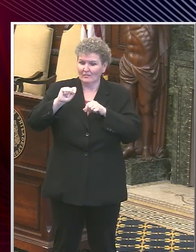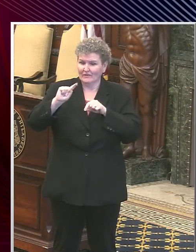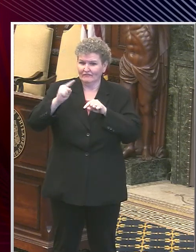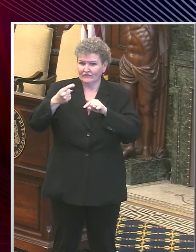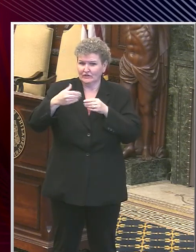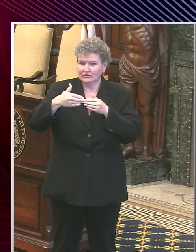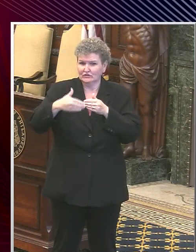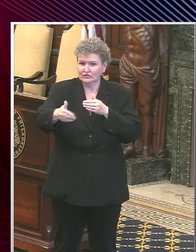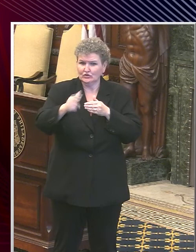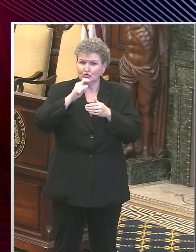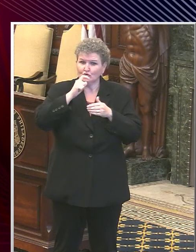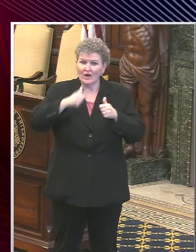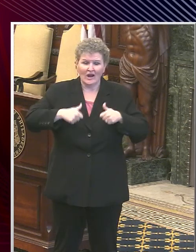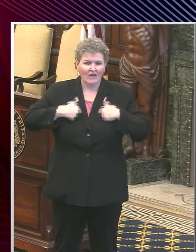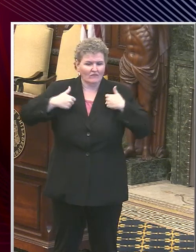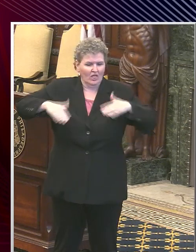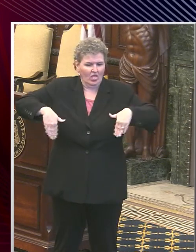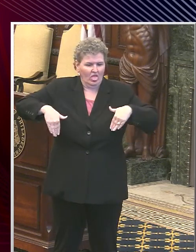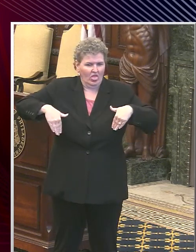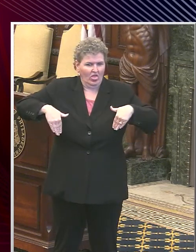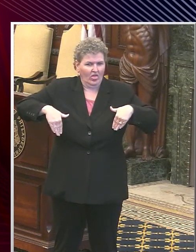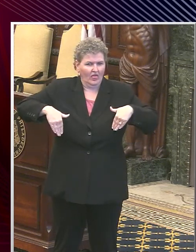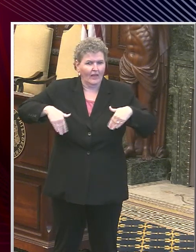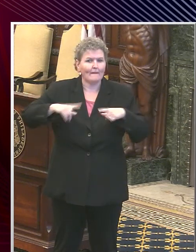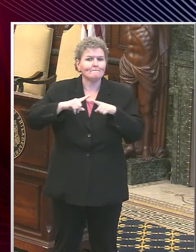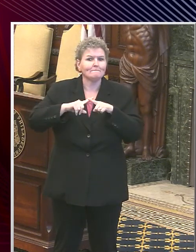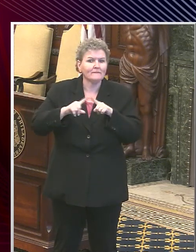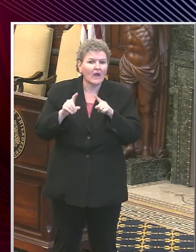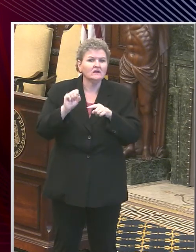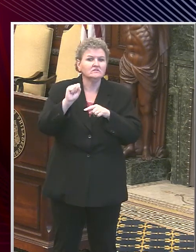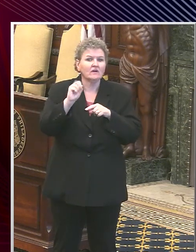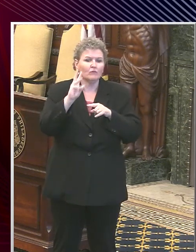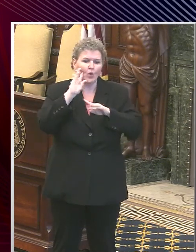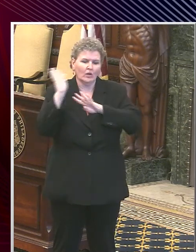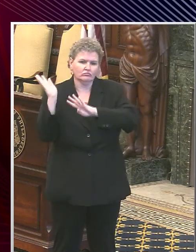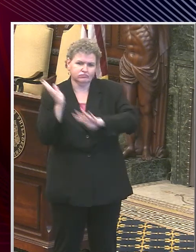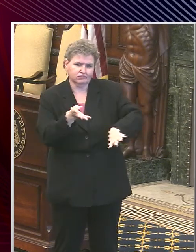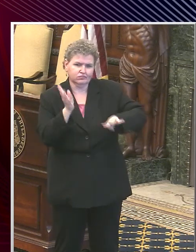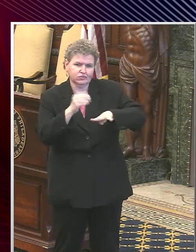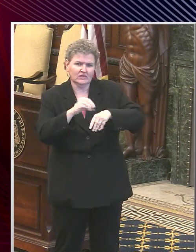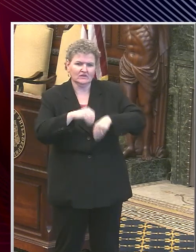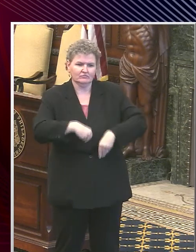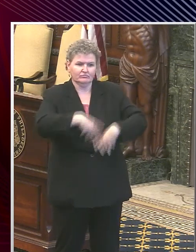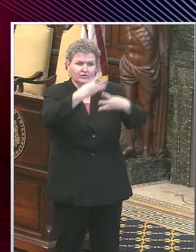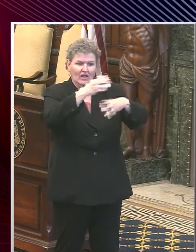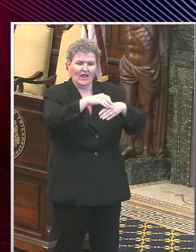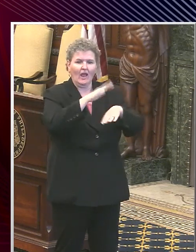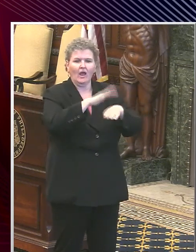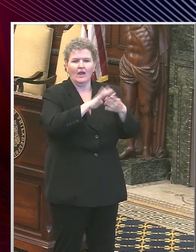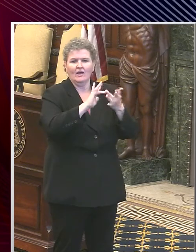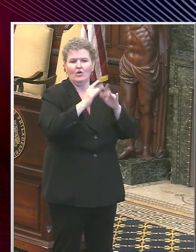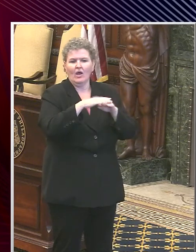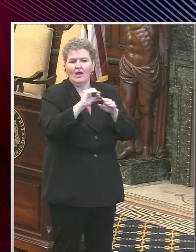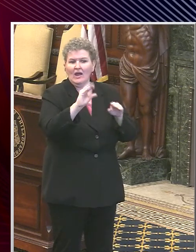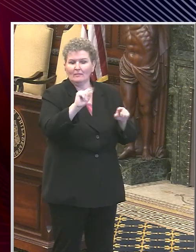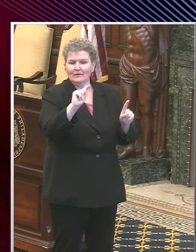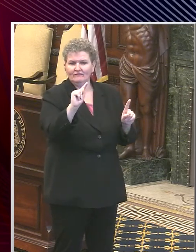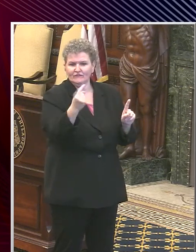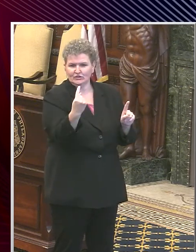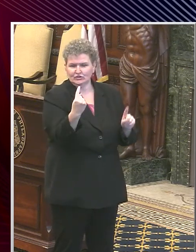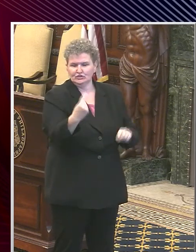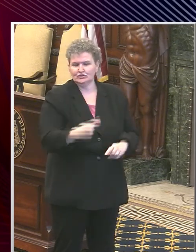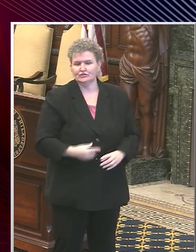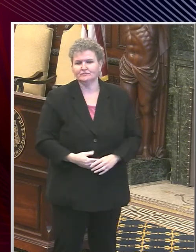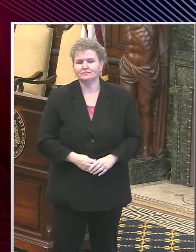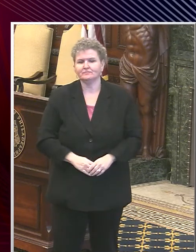live. There's still some items that we need to work out in the test phase mode. Awesome. Thank you. You're welcome. Great,